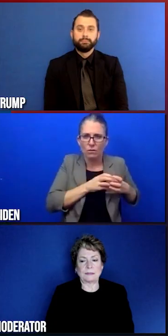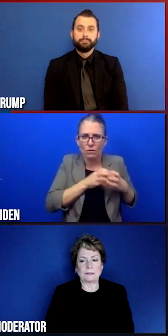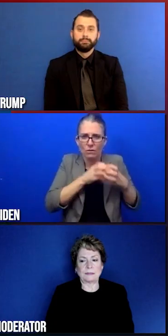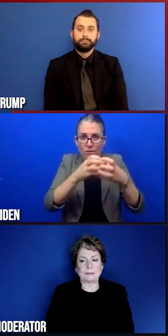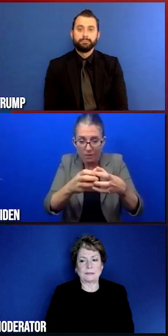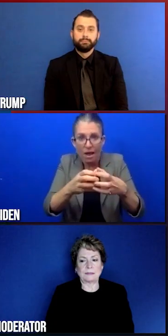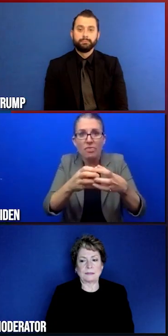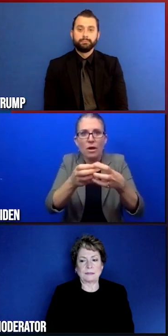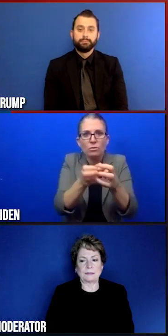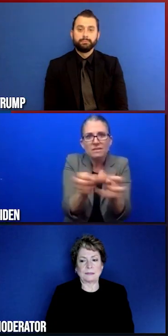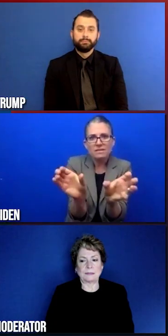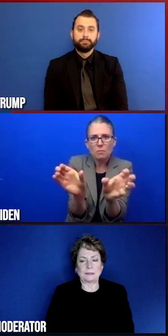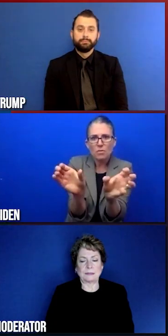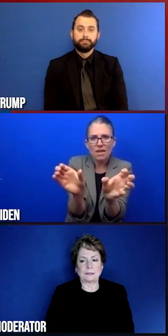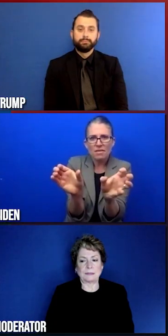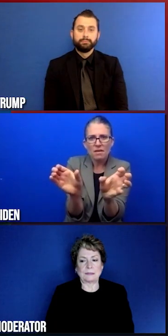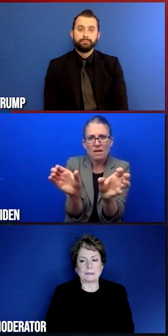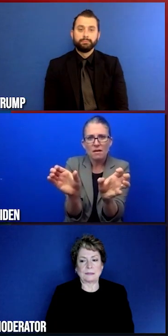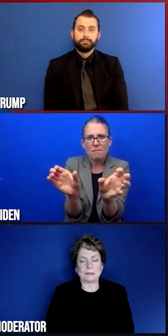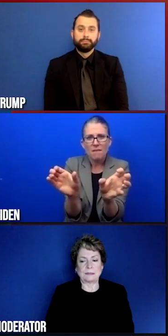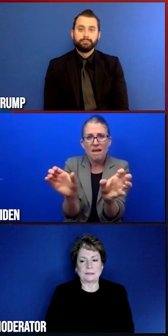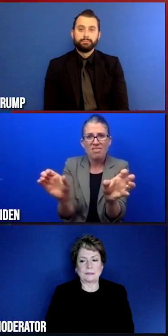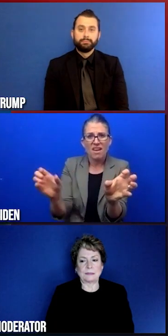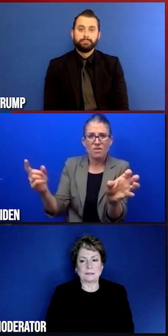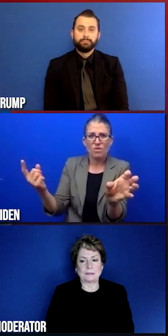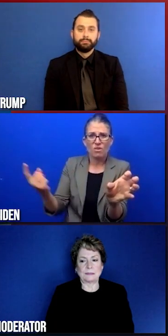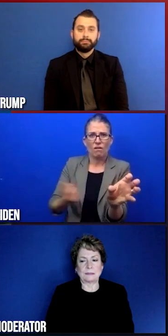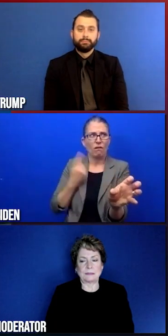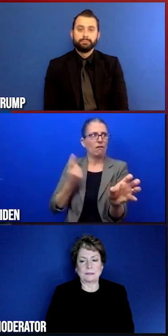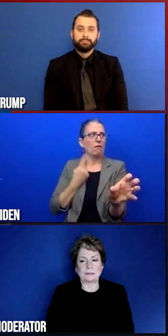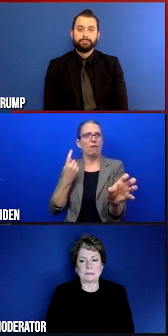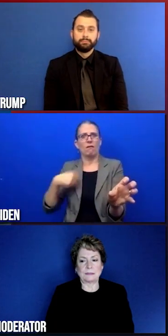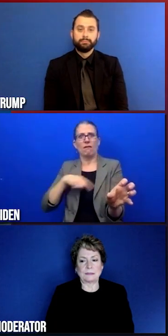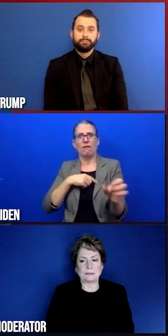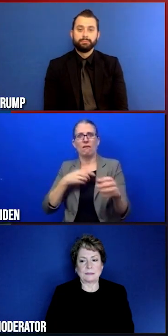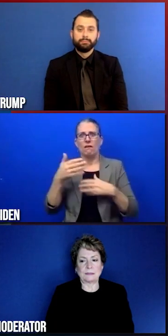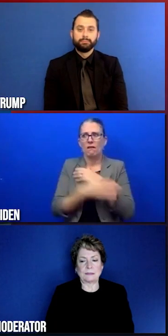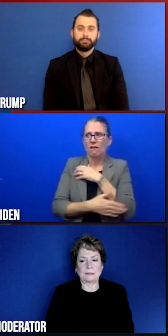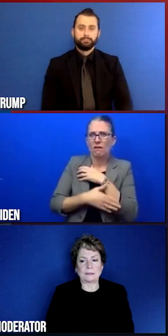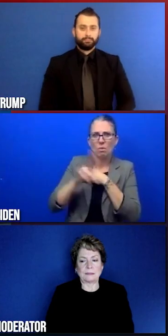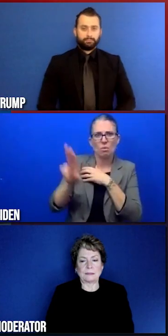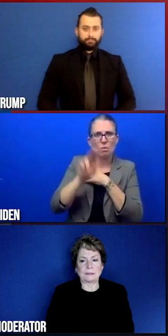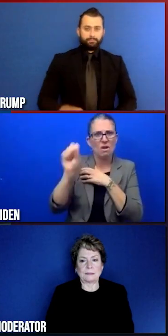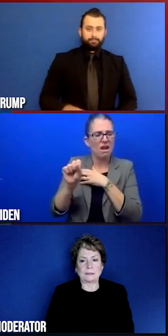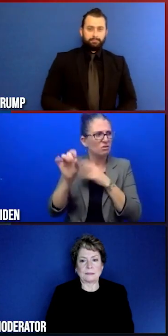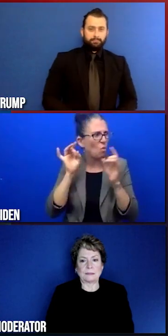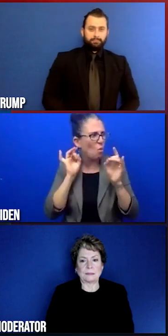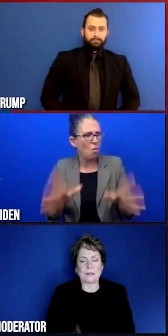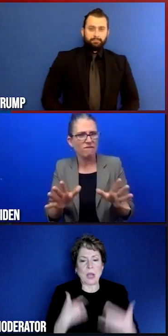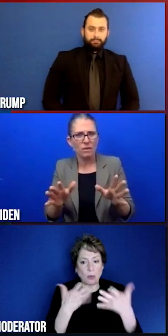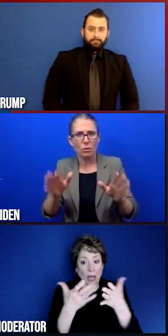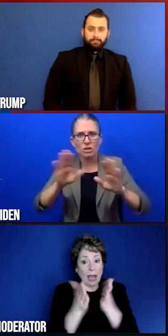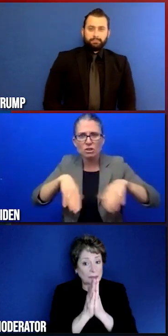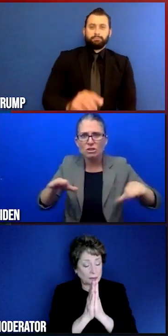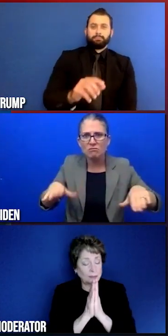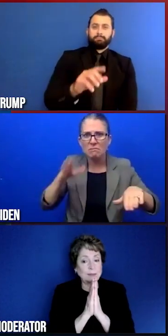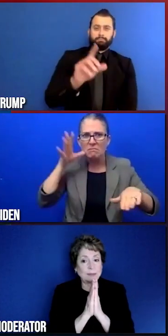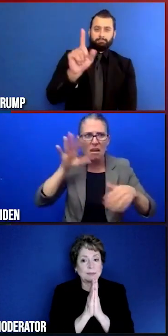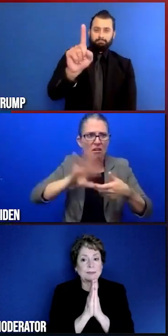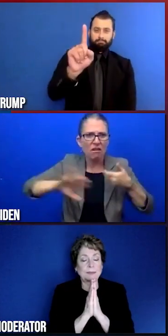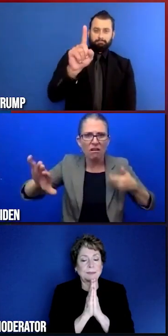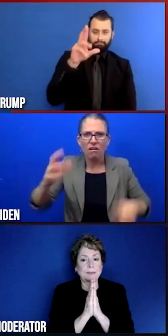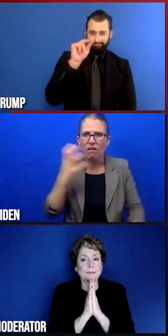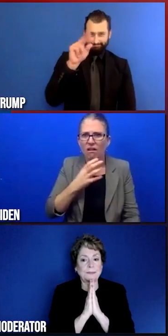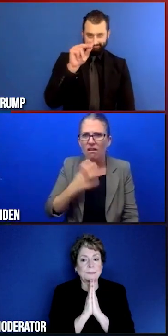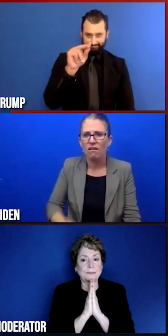of who we are as a nation. Let me ask you a follow-up Kristen, question. they did it. We changed the policy. Your response they to that? They did it. We changed.